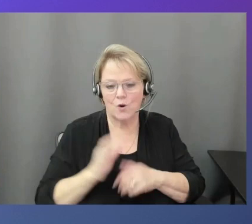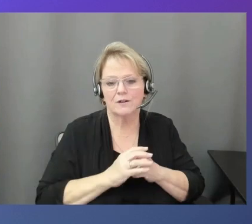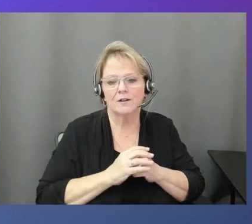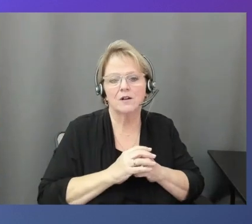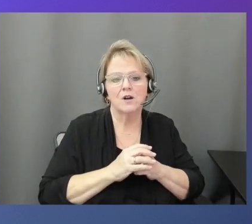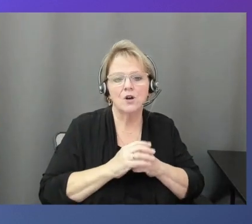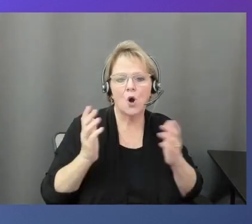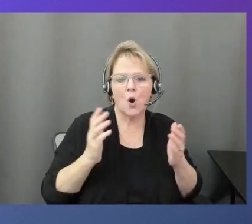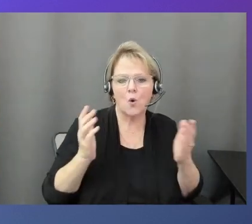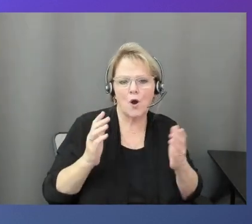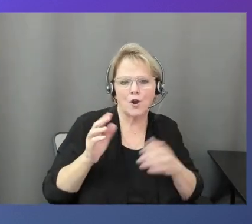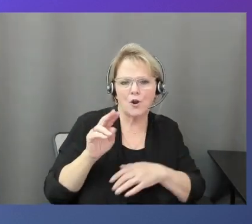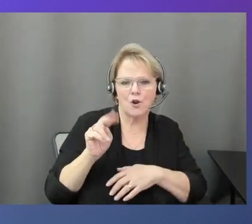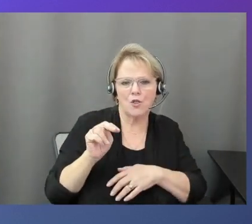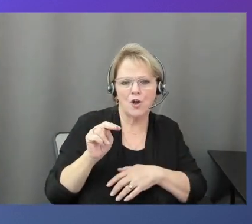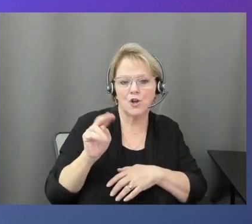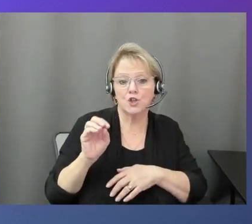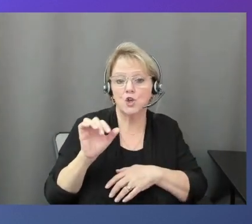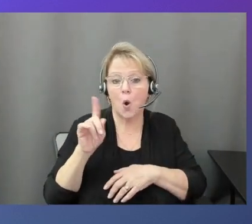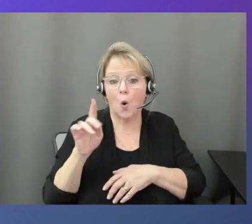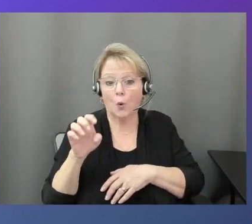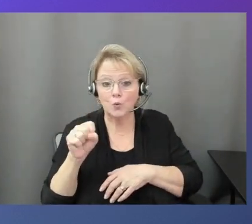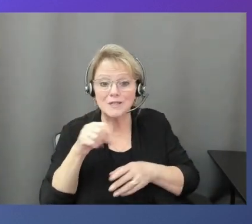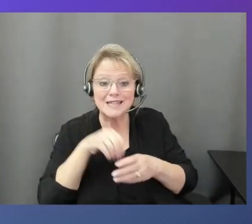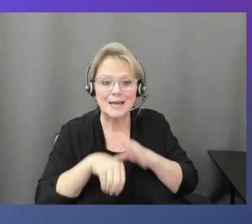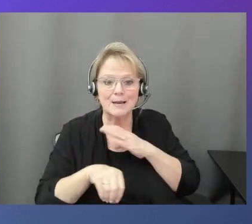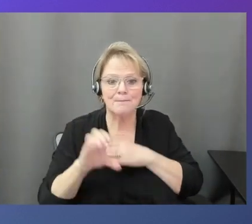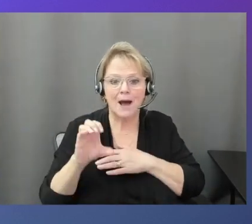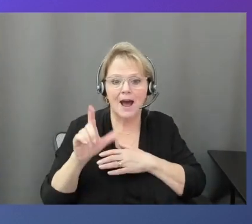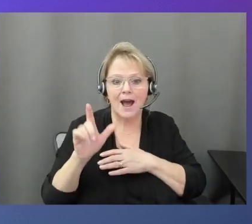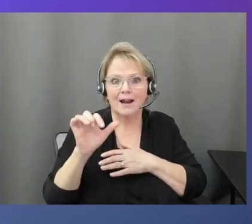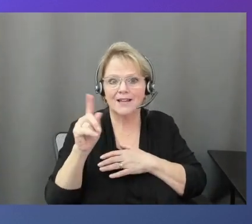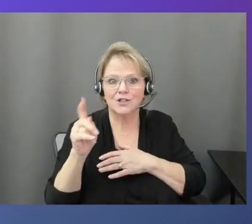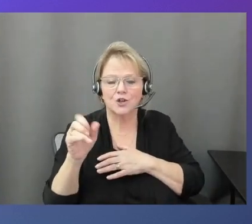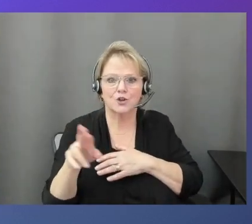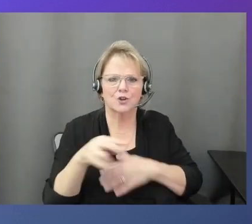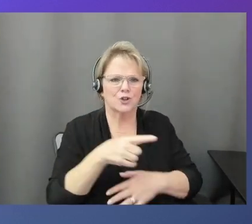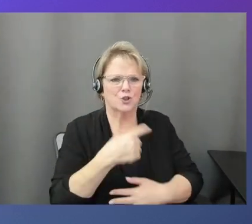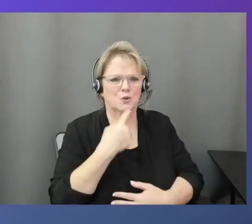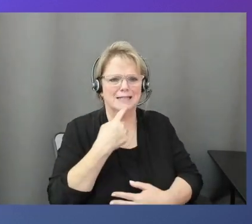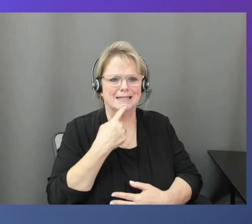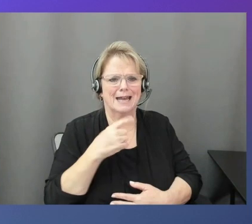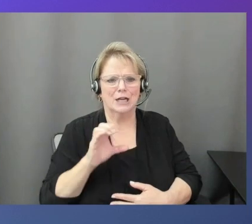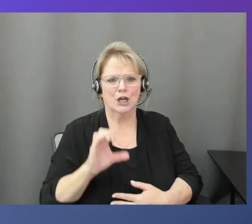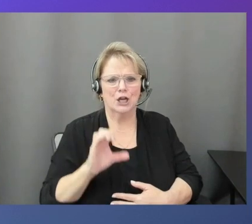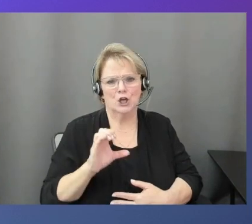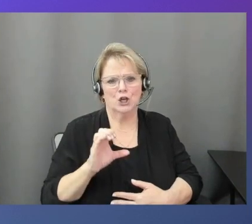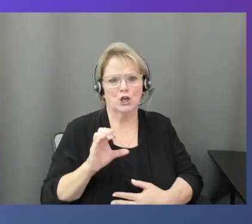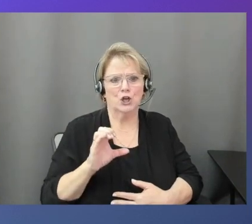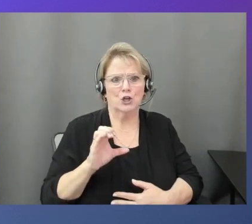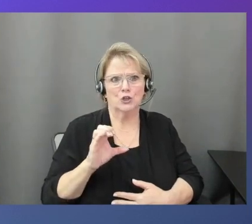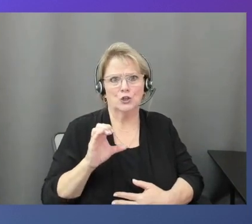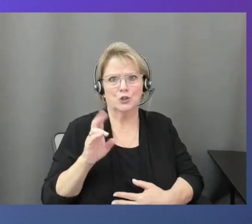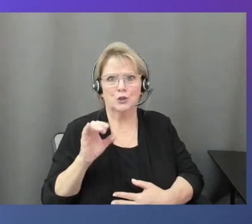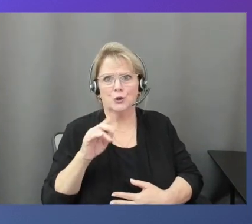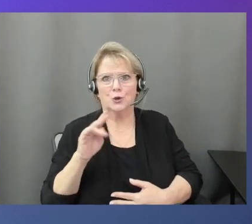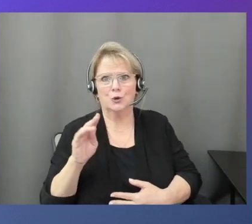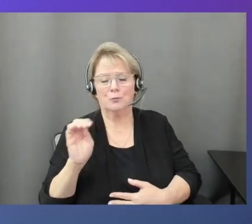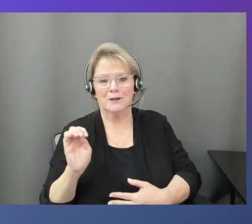cluster? Well, you said kubectl, isn't it? kubectl? Potato, potato.